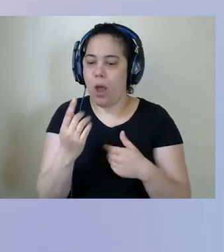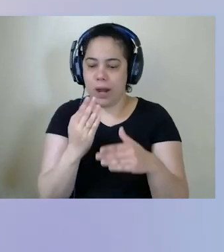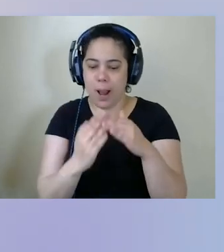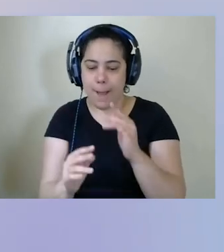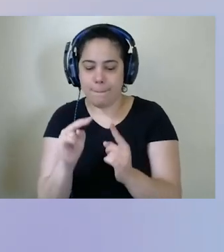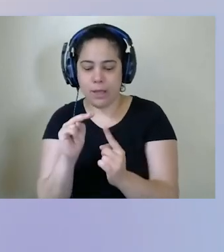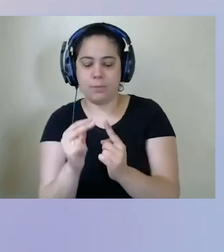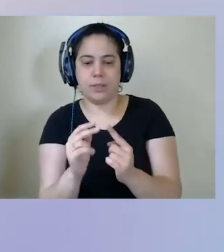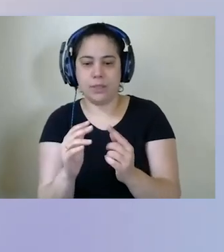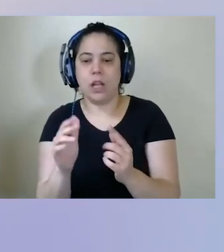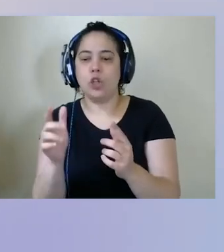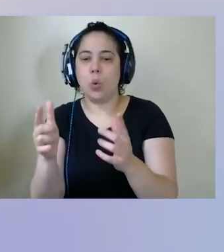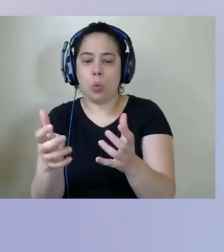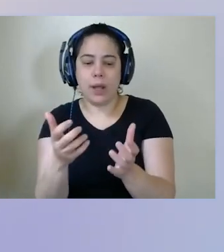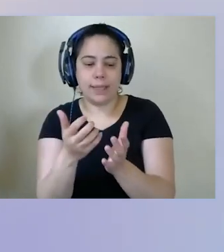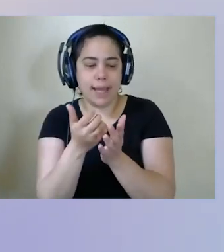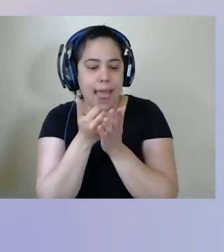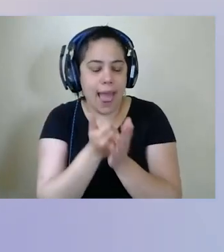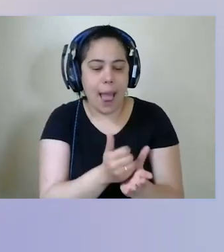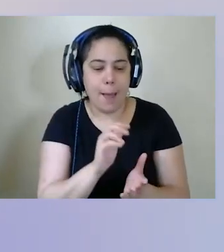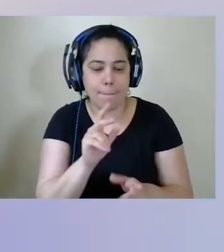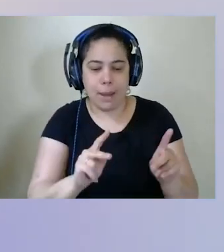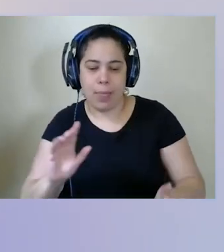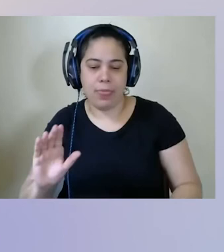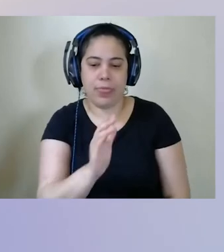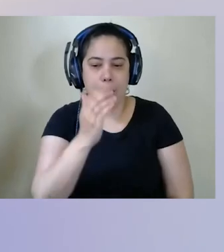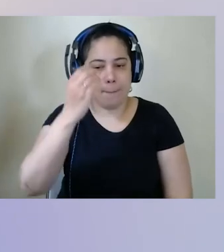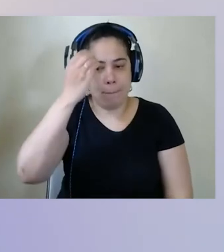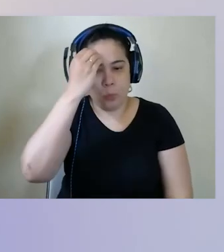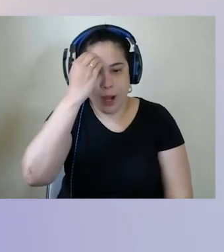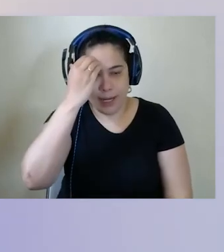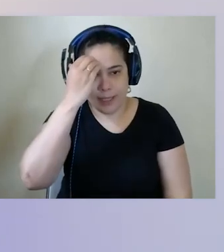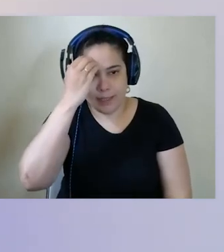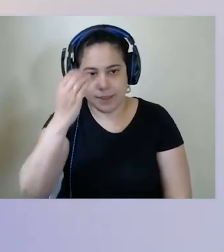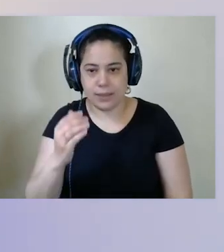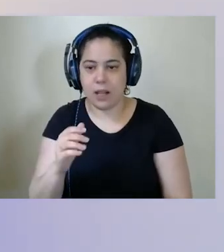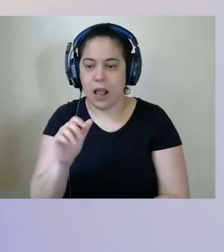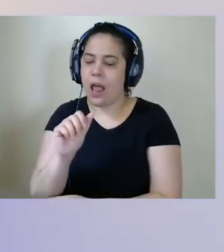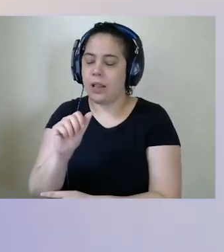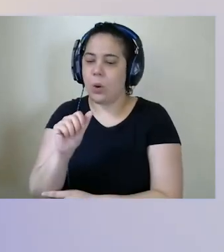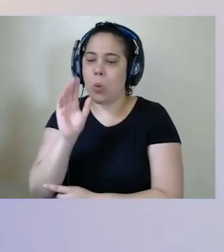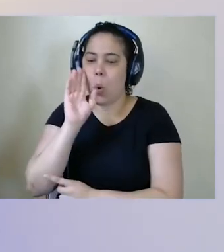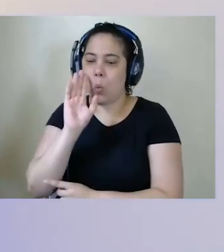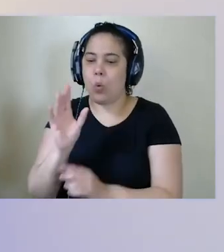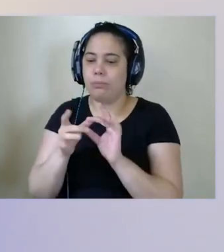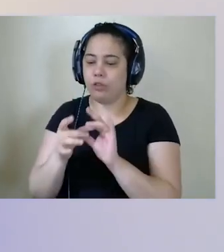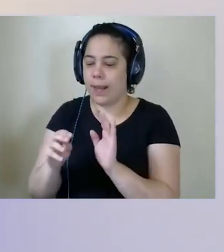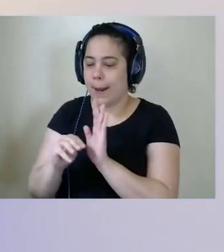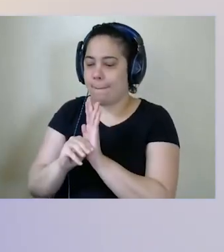that serves you well. And that for me is the arousal model, which we'll also talk about a little